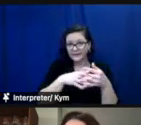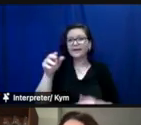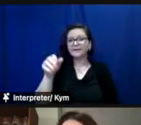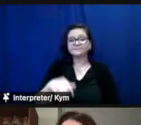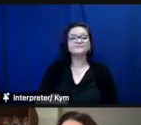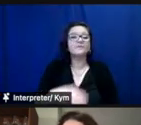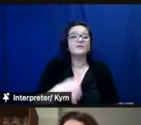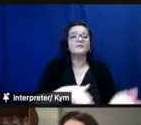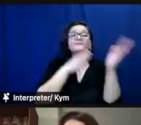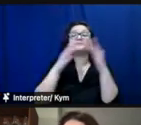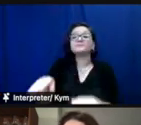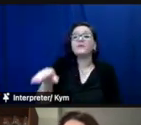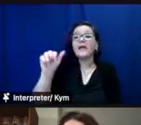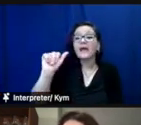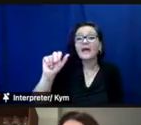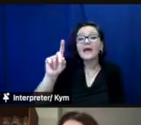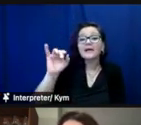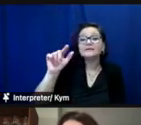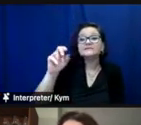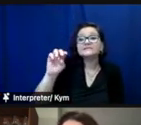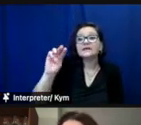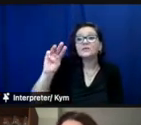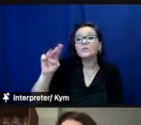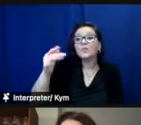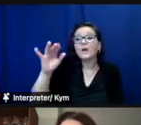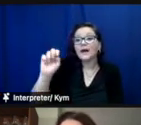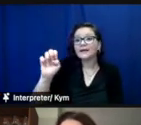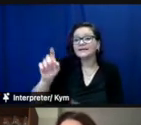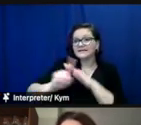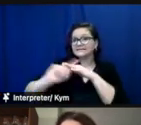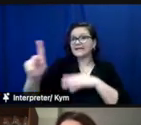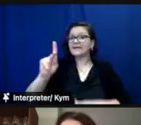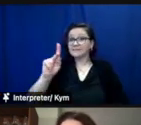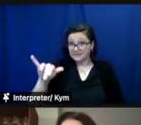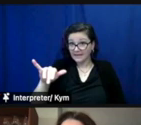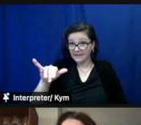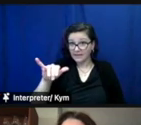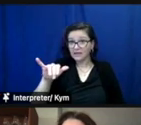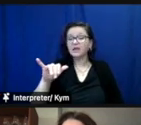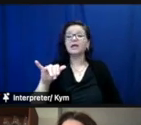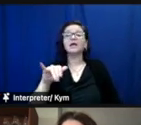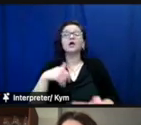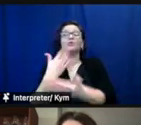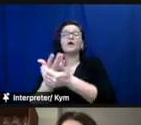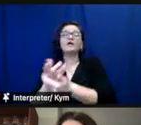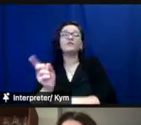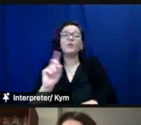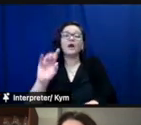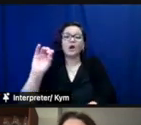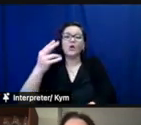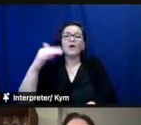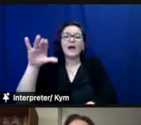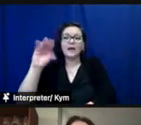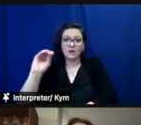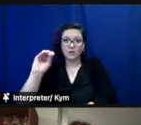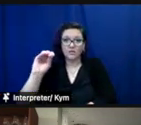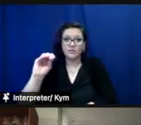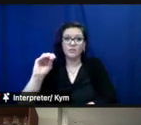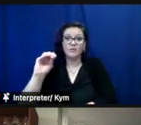Mm-hmm. So Addison White ran away from Kentucky, and then he ended up in Mechanicsburg, Ohio. And